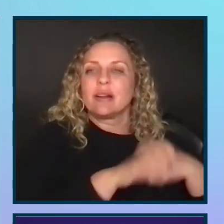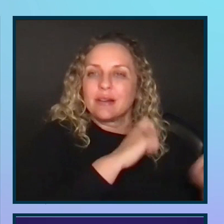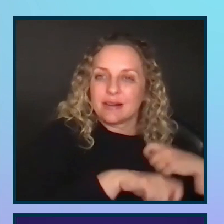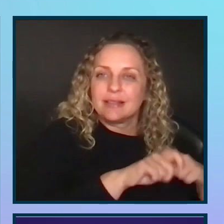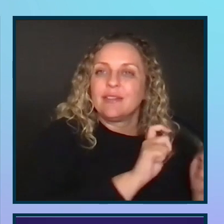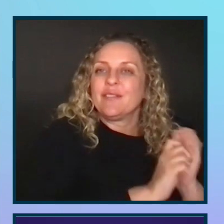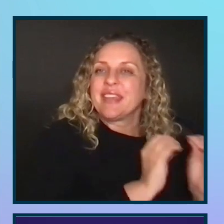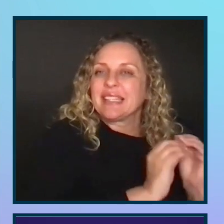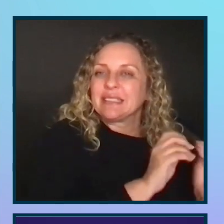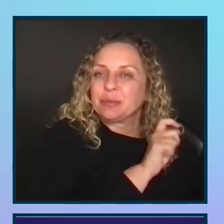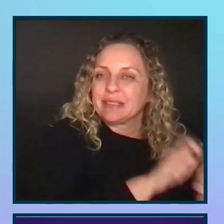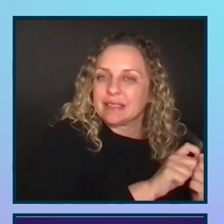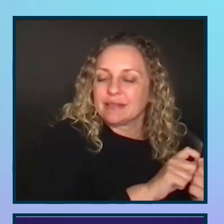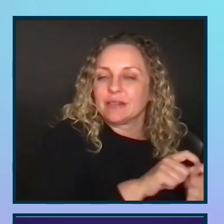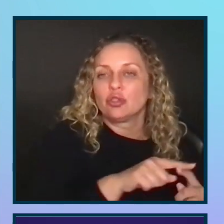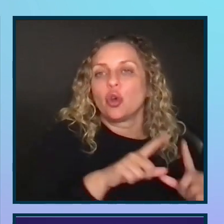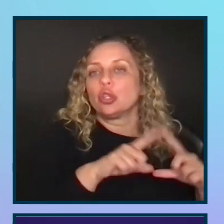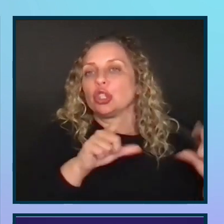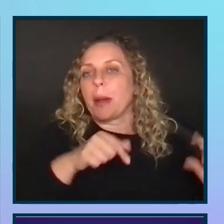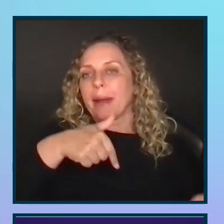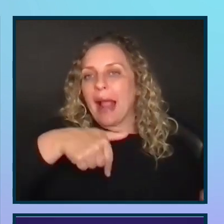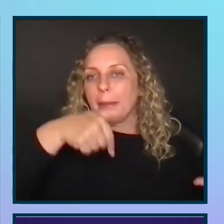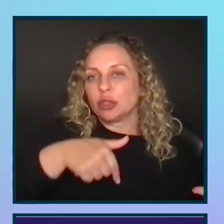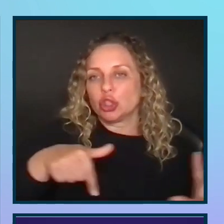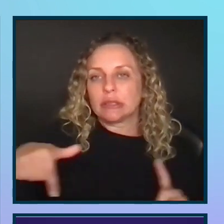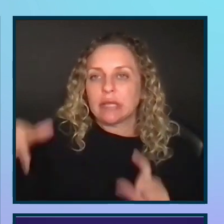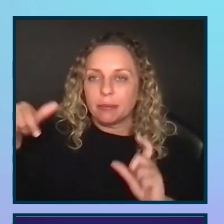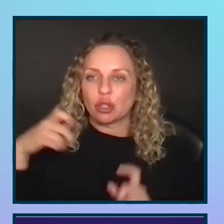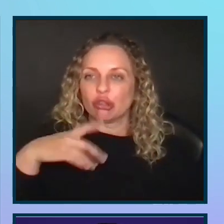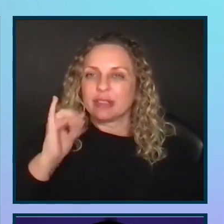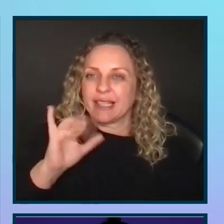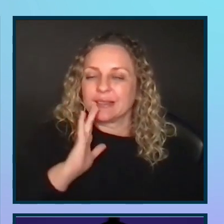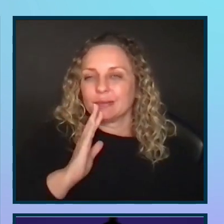fix that. So check capture is an example that I can think of for that. I'm sure there are more.